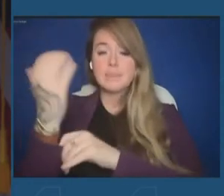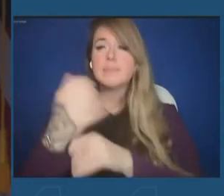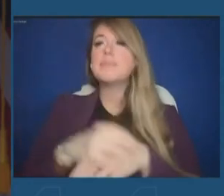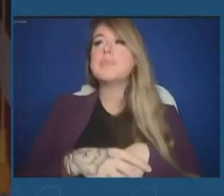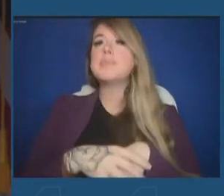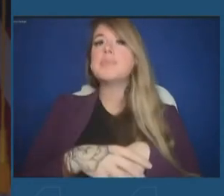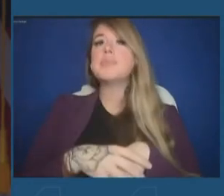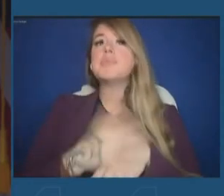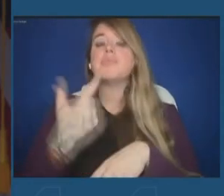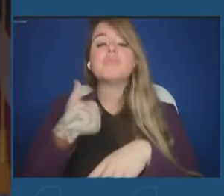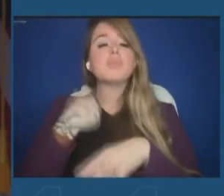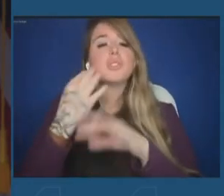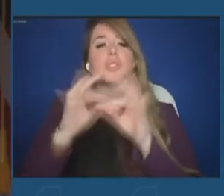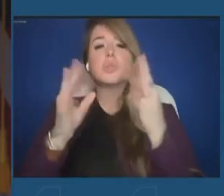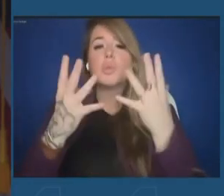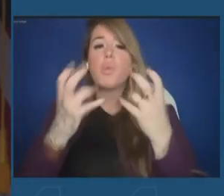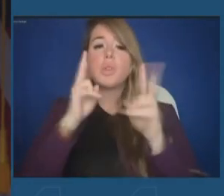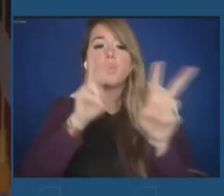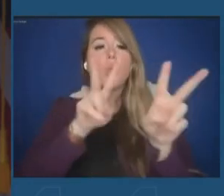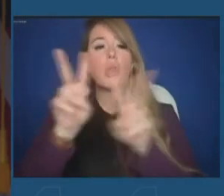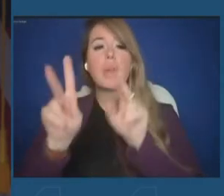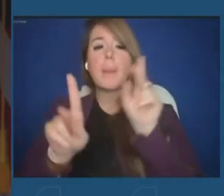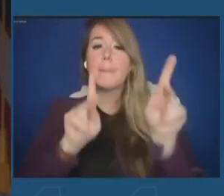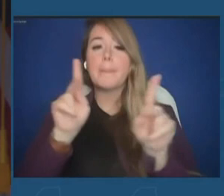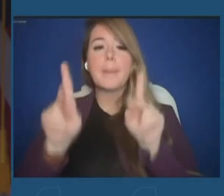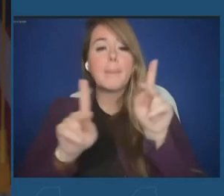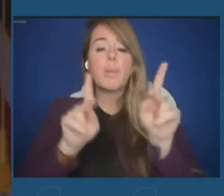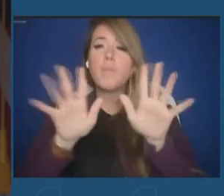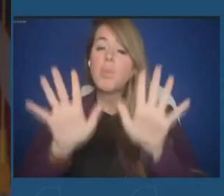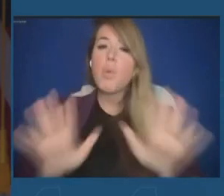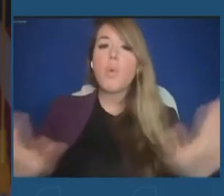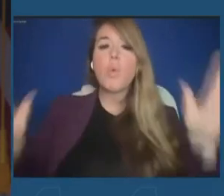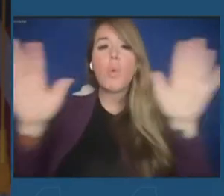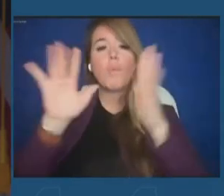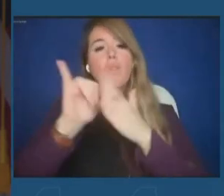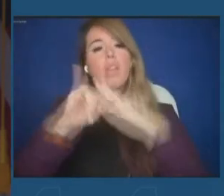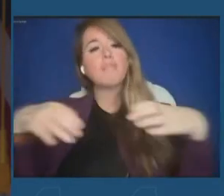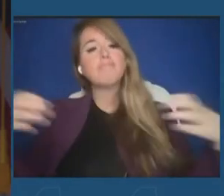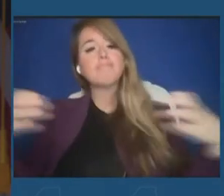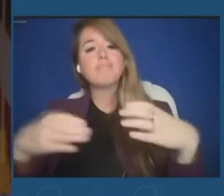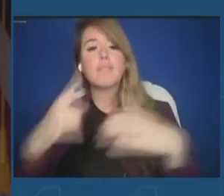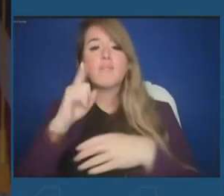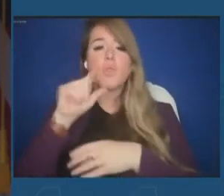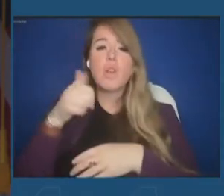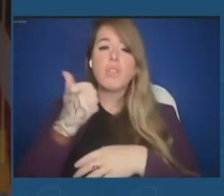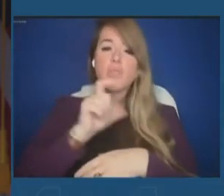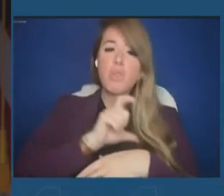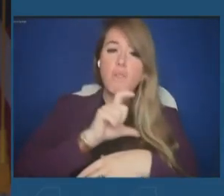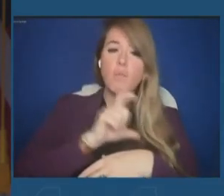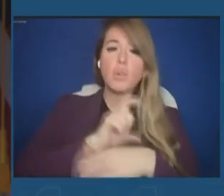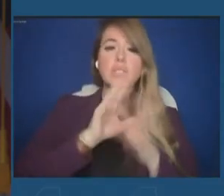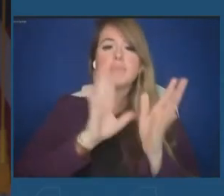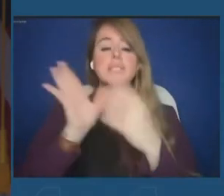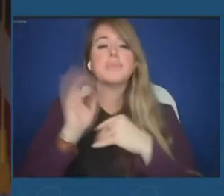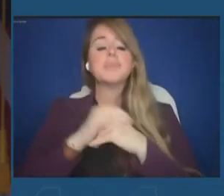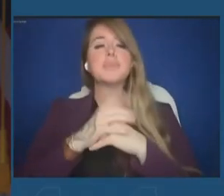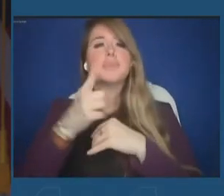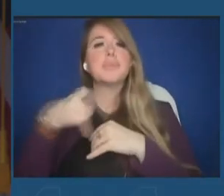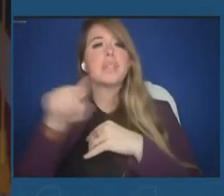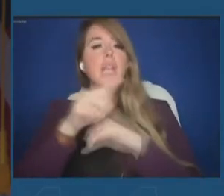I just wanted to look in the eyes of people from all over. This was a gathering point for other in law enforcement who told me